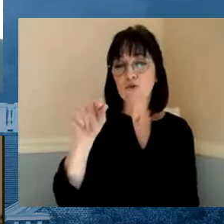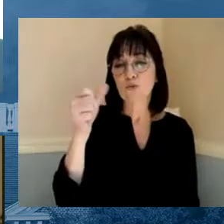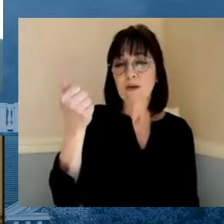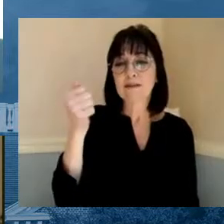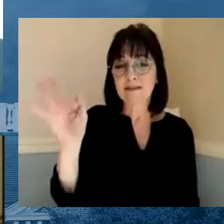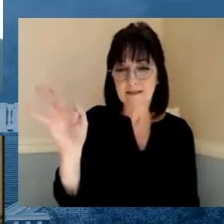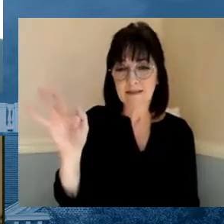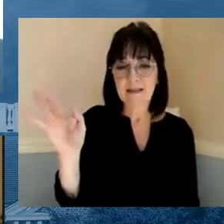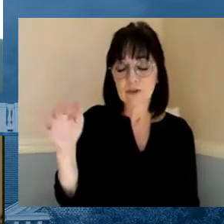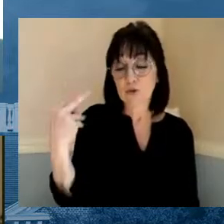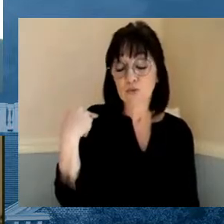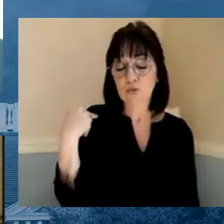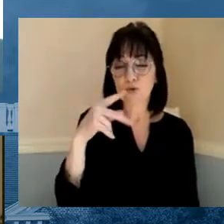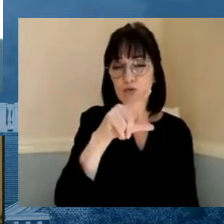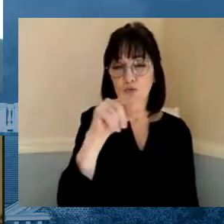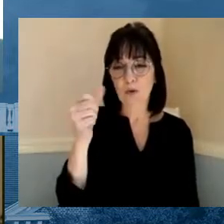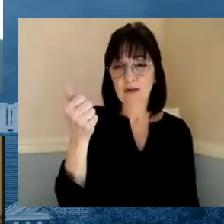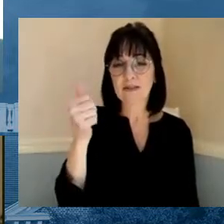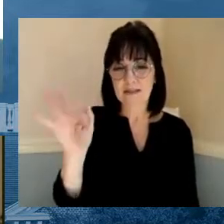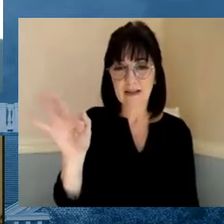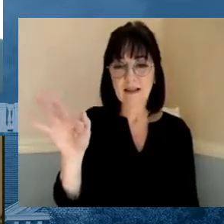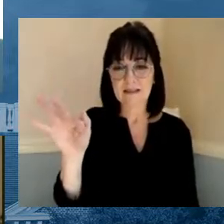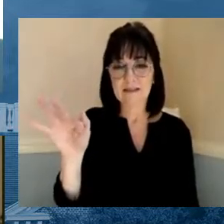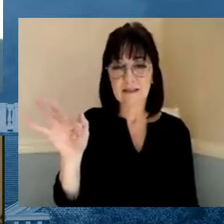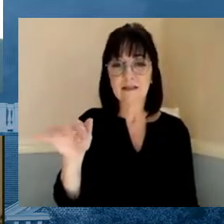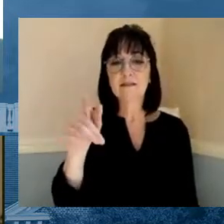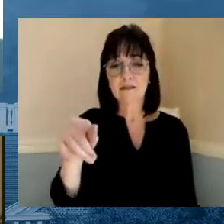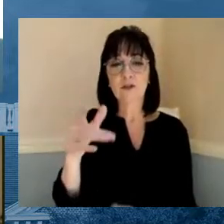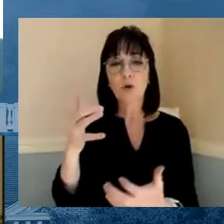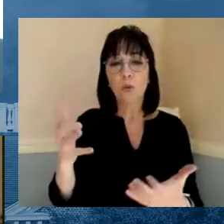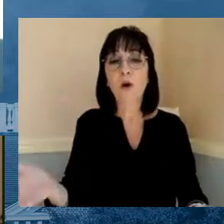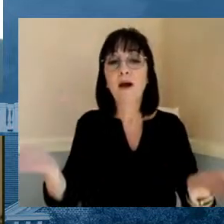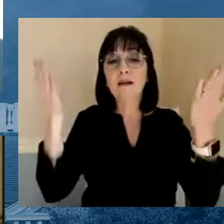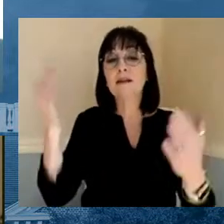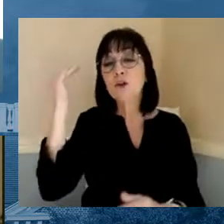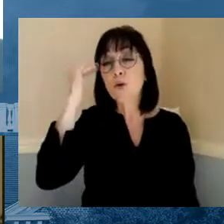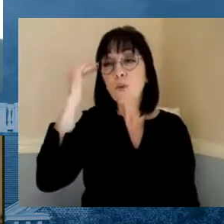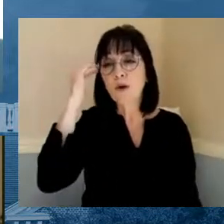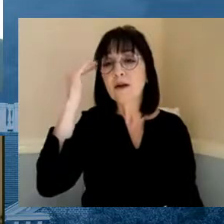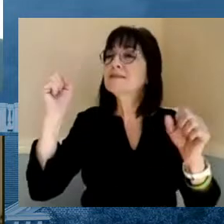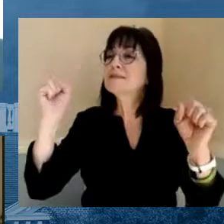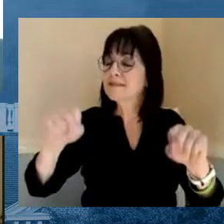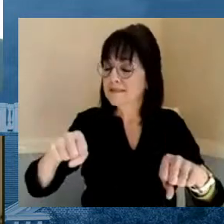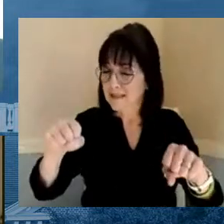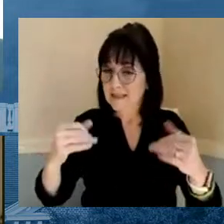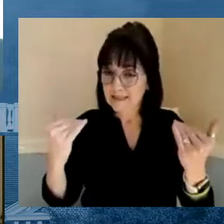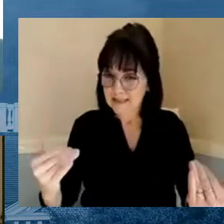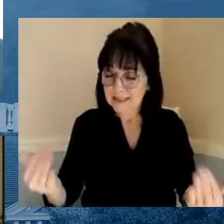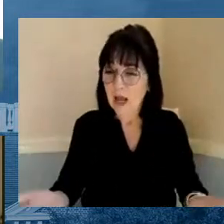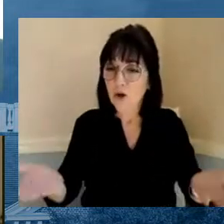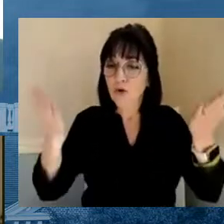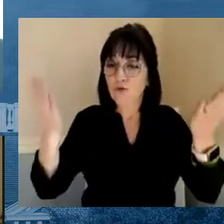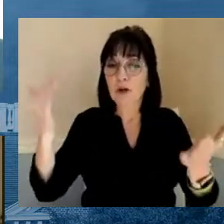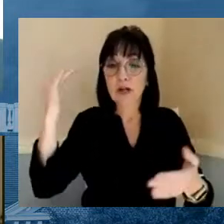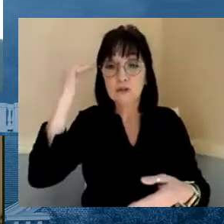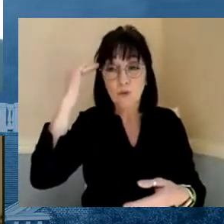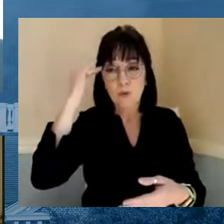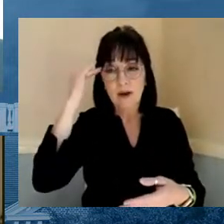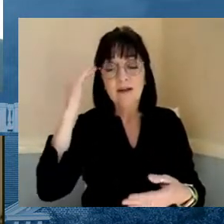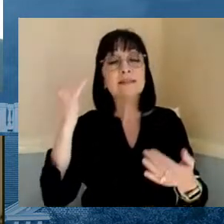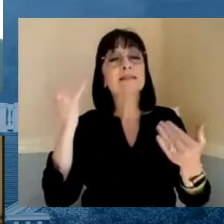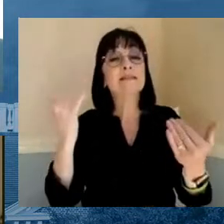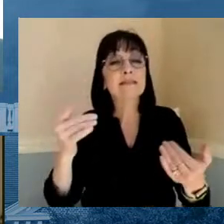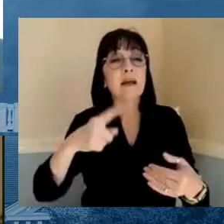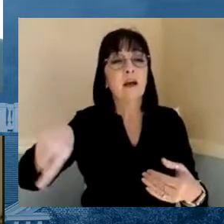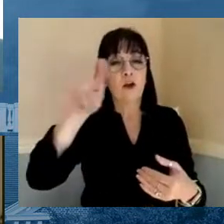the autism community have always known. Given the right supports, individuals with autism can be